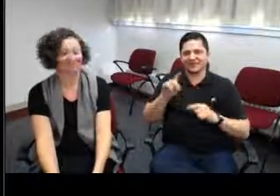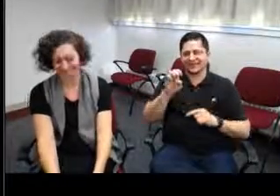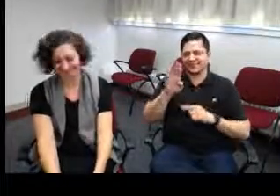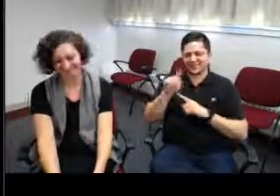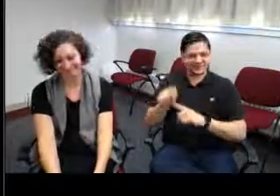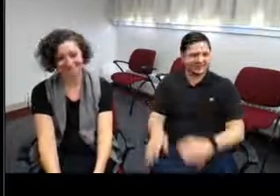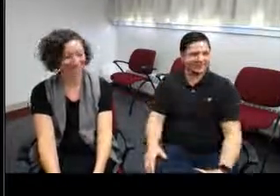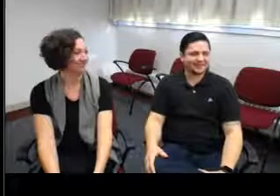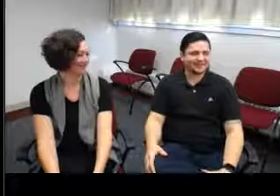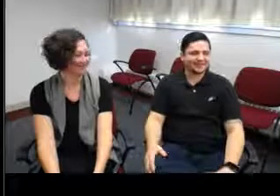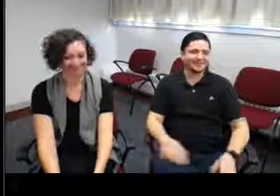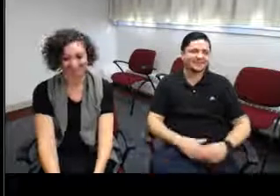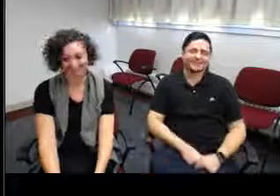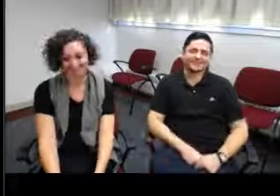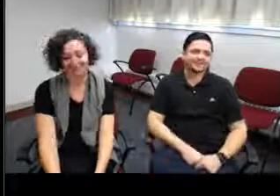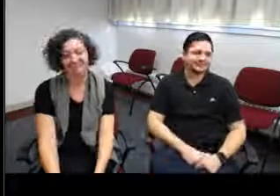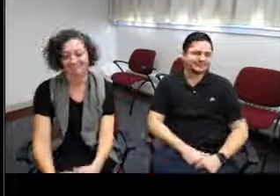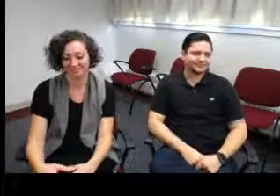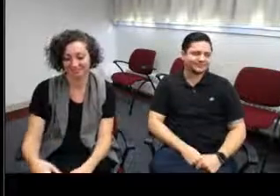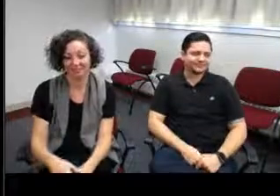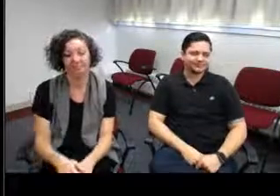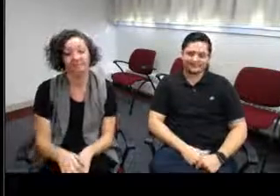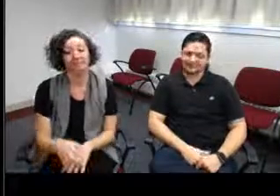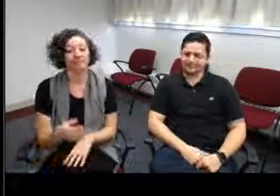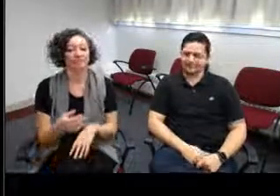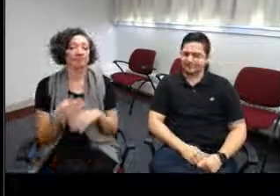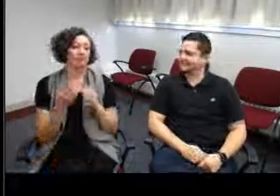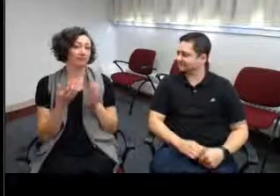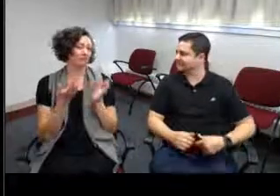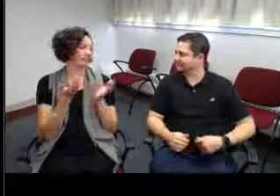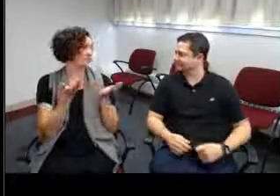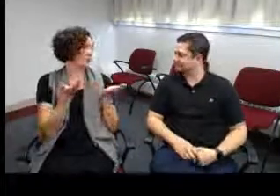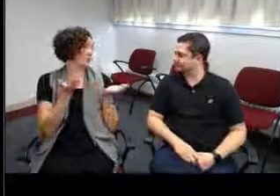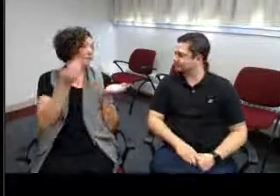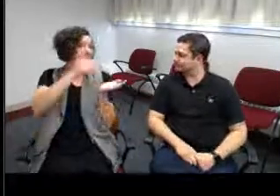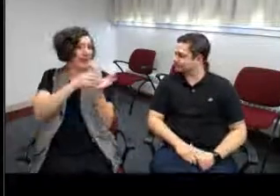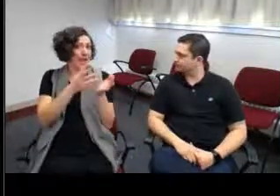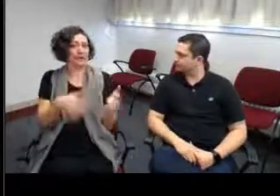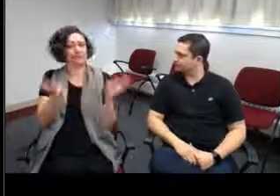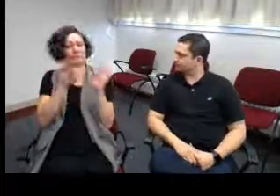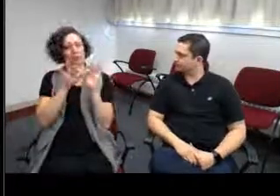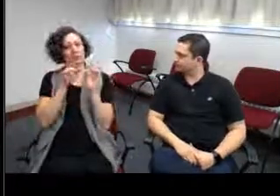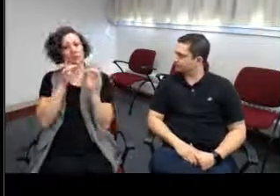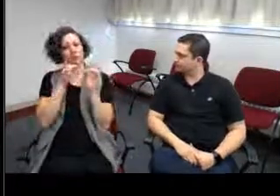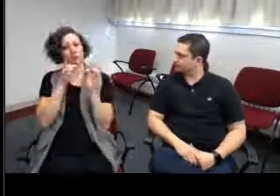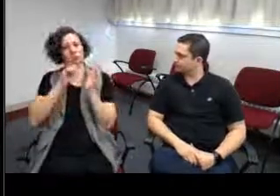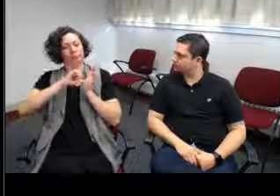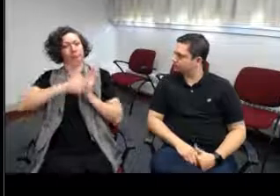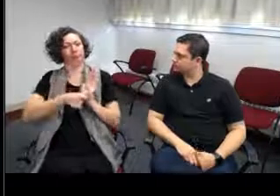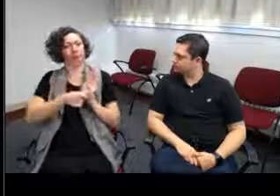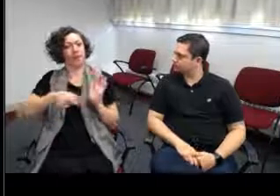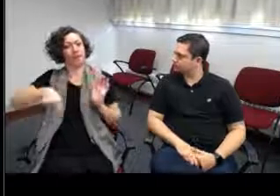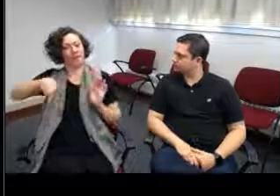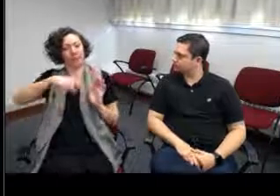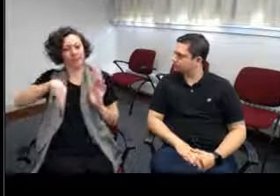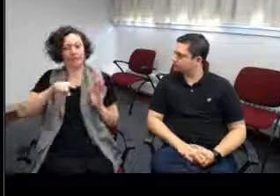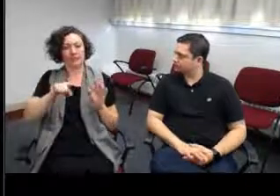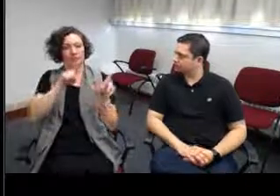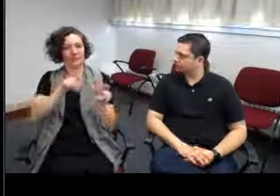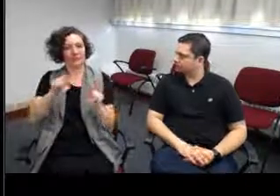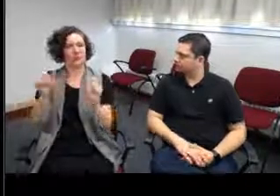of EBTs, which is an alphabet soup, more or less. And again, it's